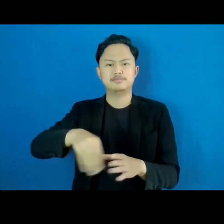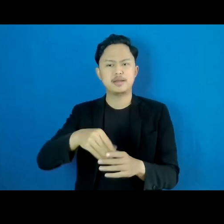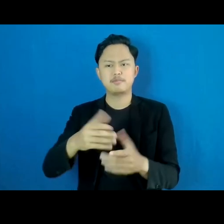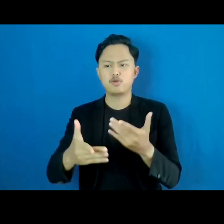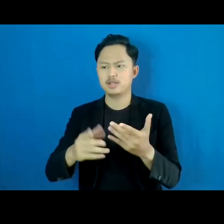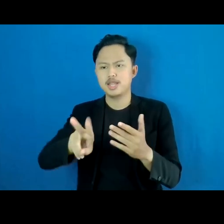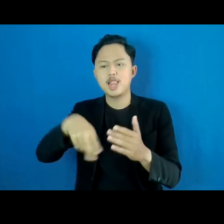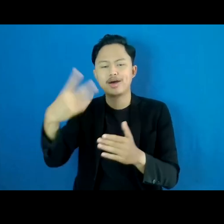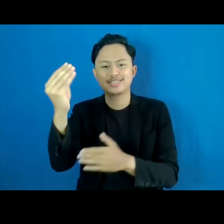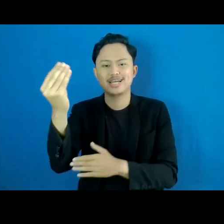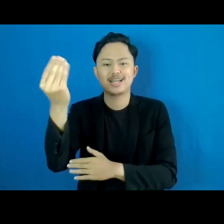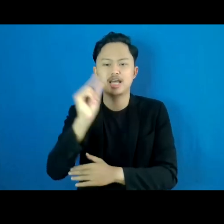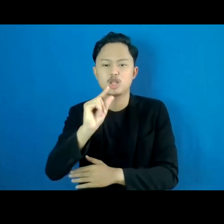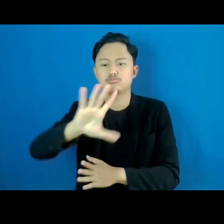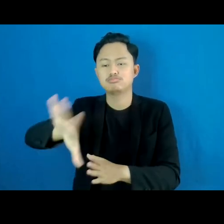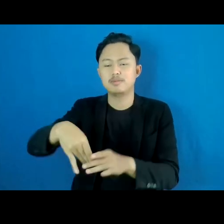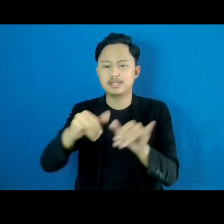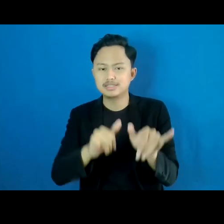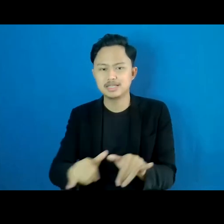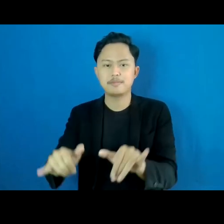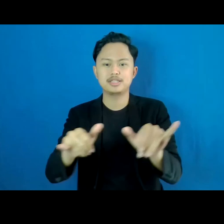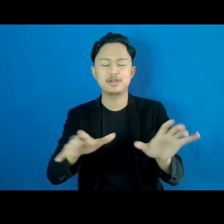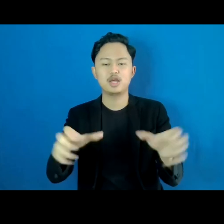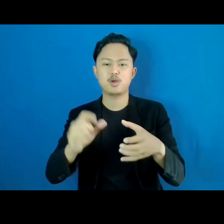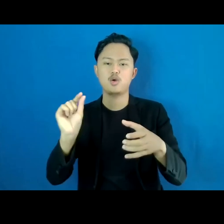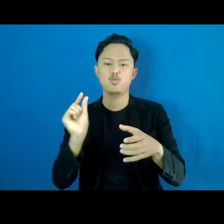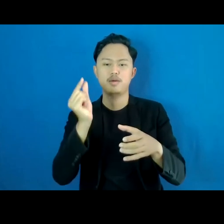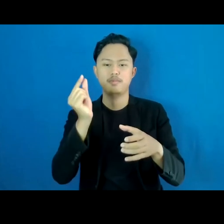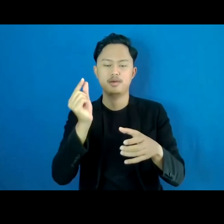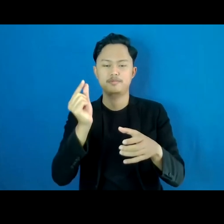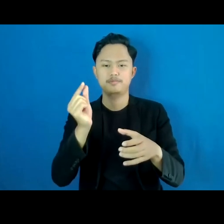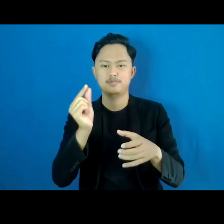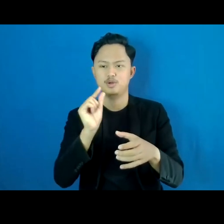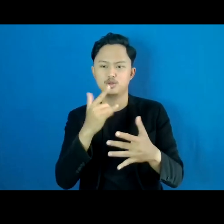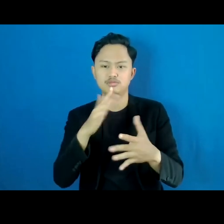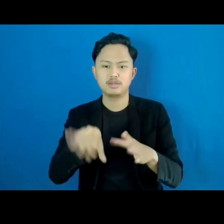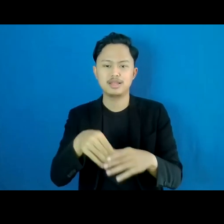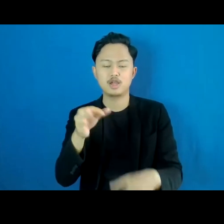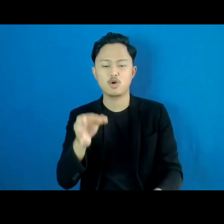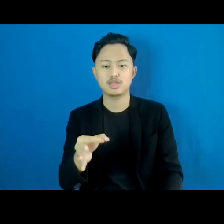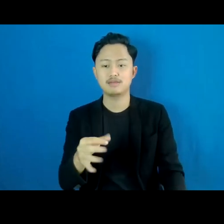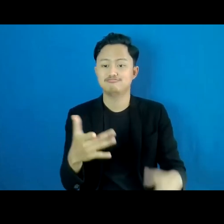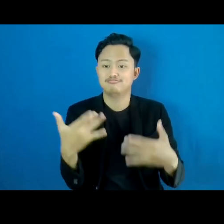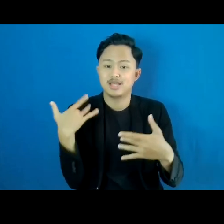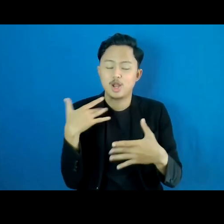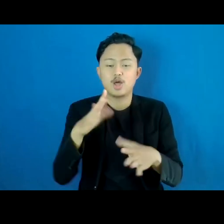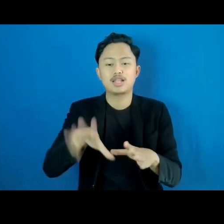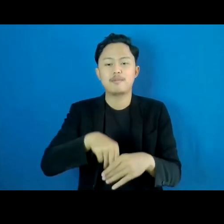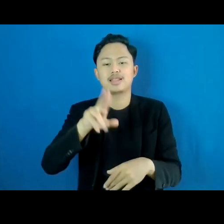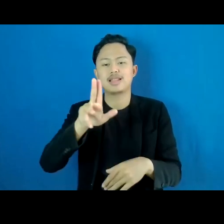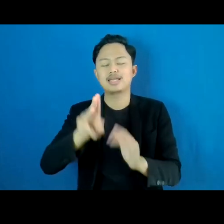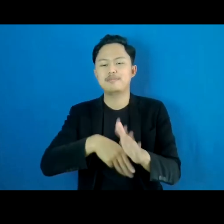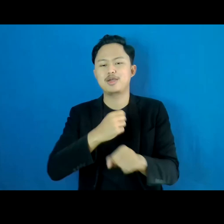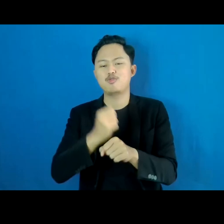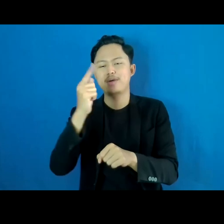to also gather in the main room to present the findings to other cities as well. So please do join us again next week, ladies